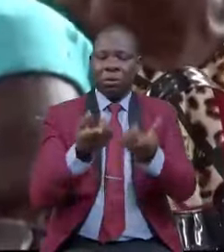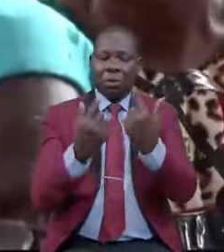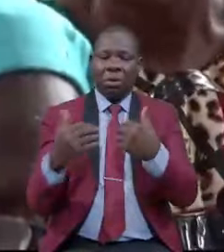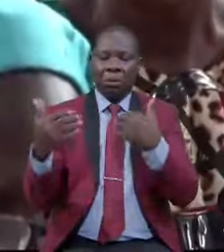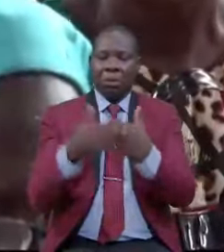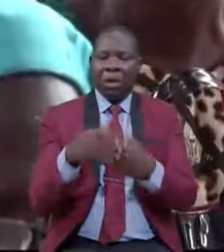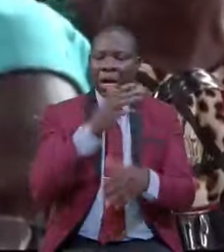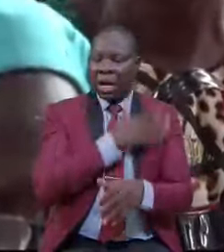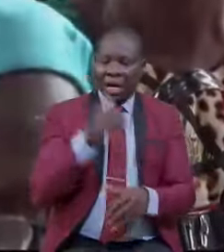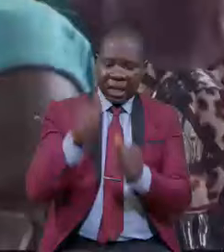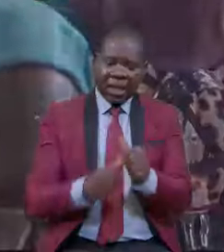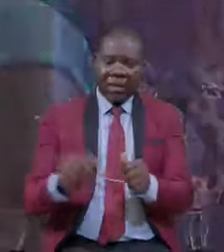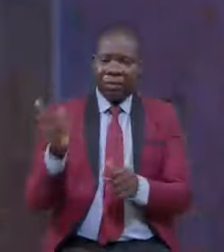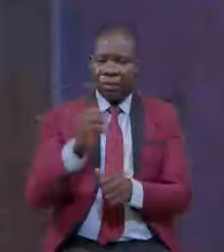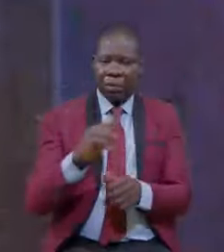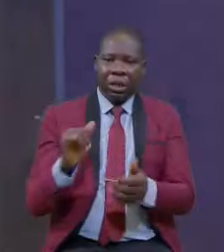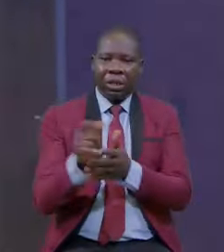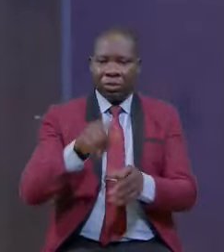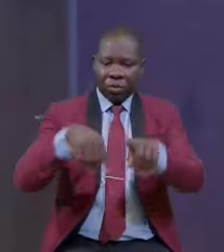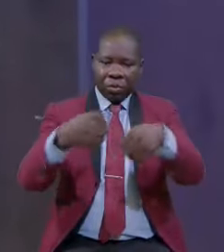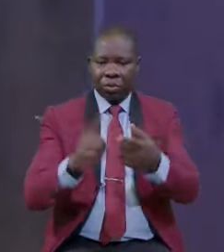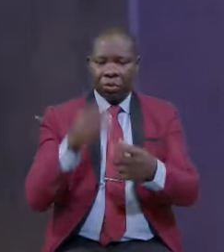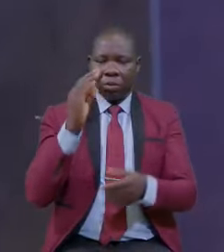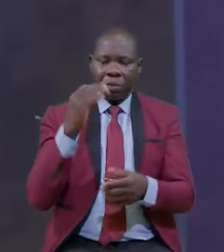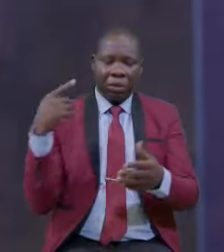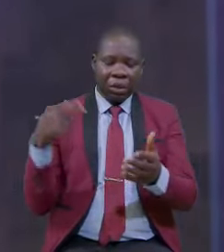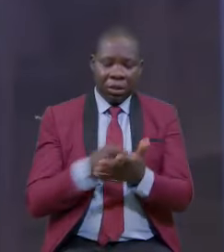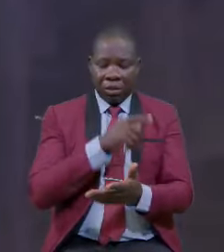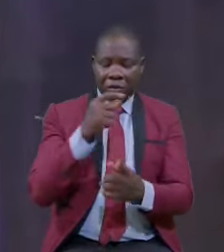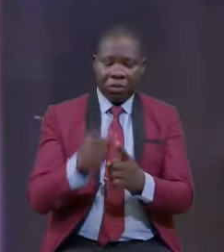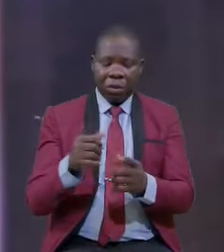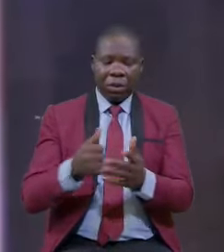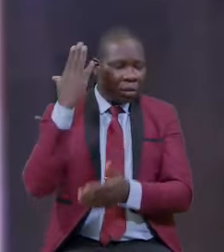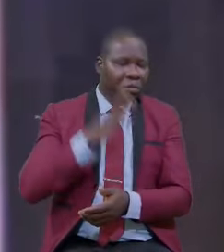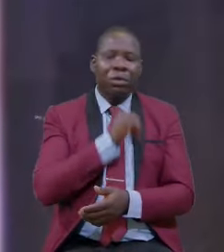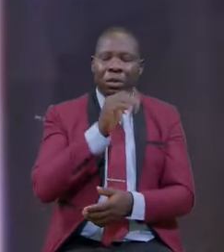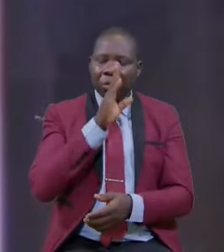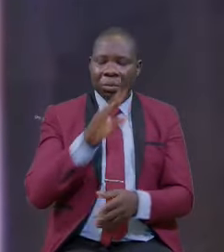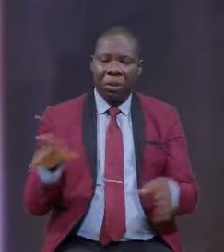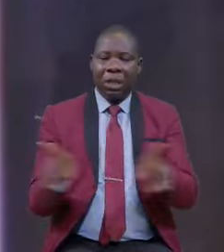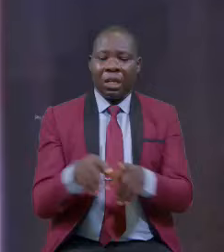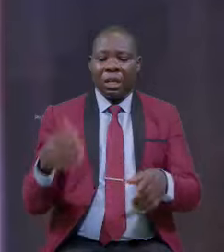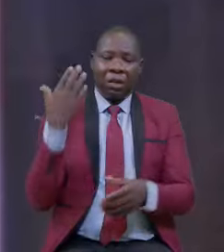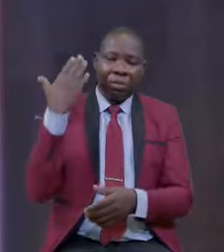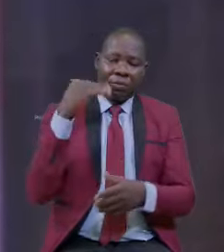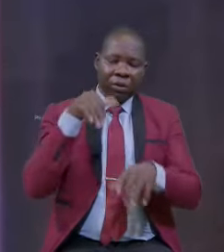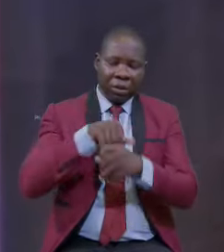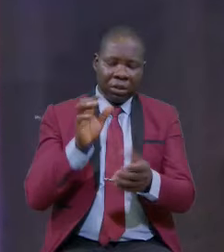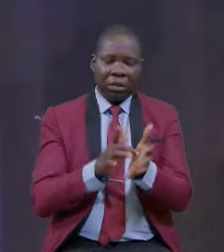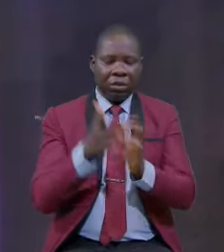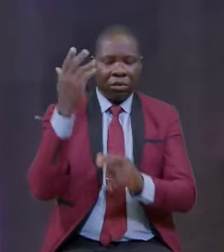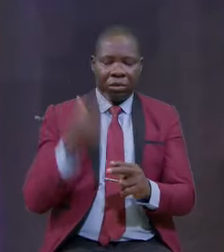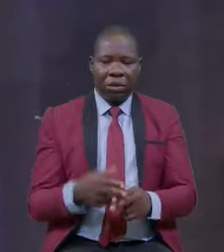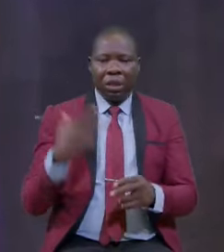this word, it will not be like before. Yeah. The rain will come down. Yeah. Refreshing